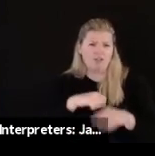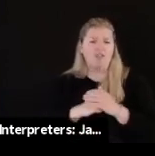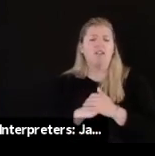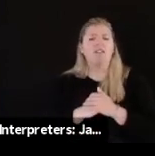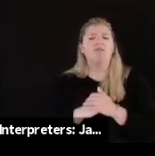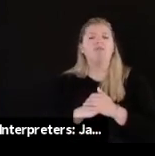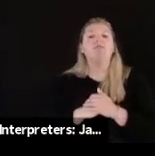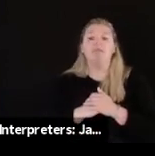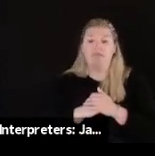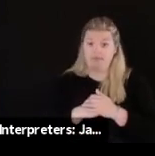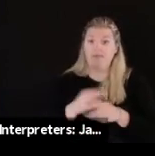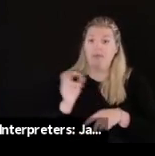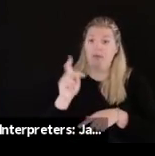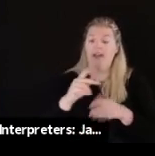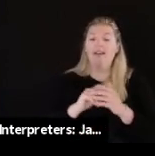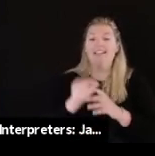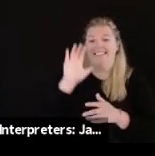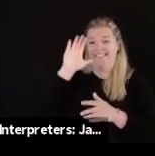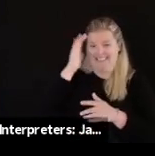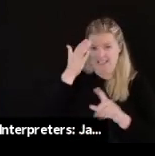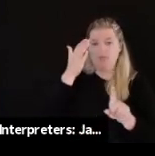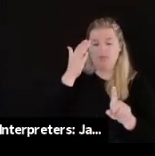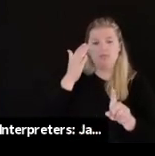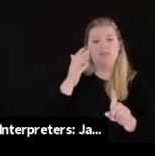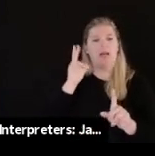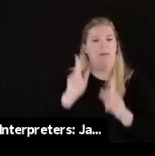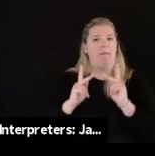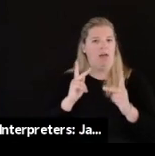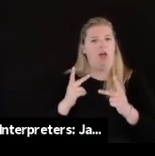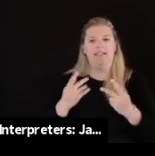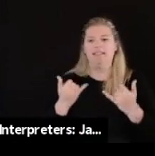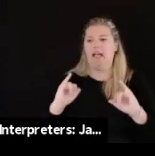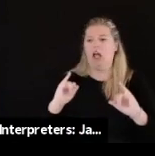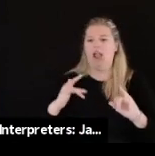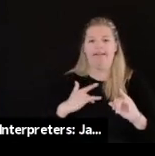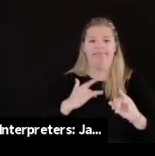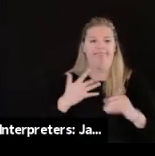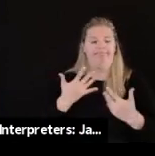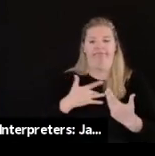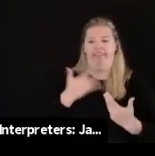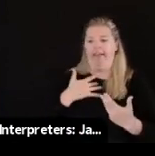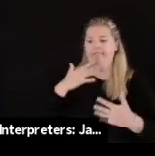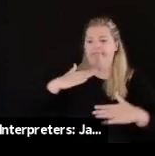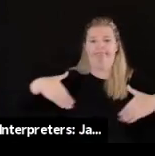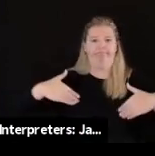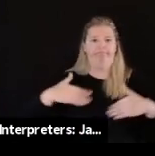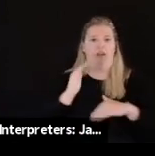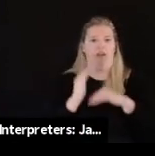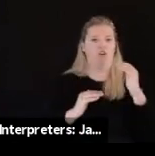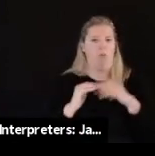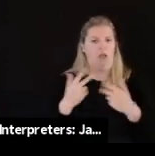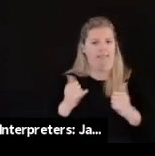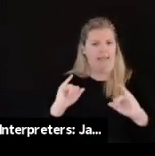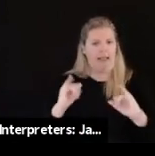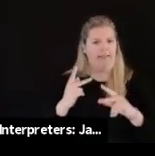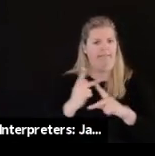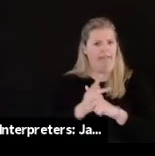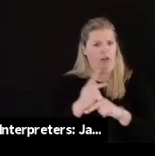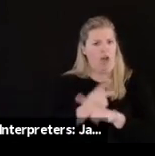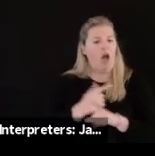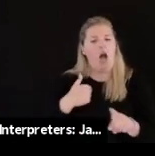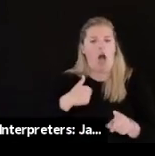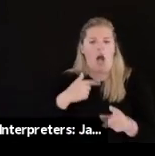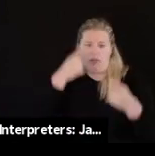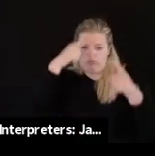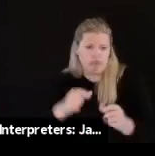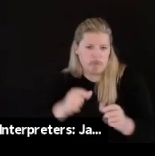All right, so it seems that we are still navigating and figuring it out. I will tell you that I'm definitely on that same plane with